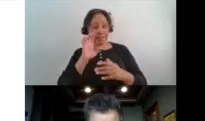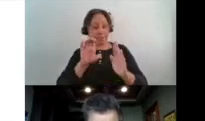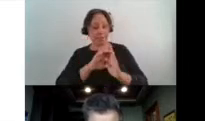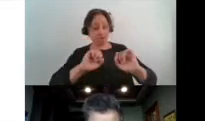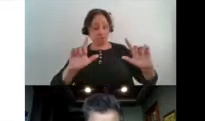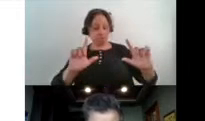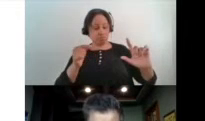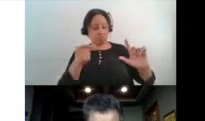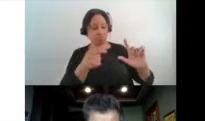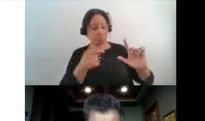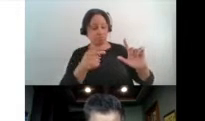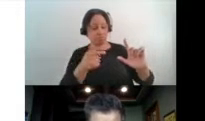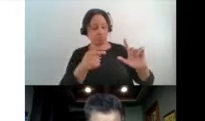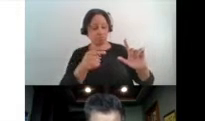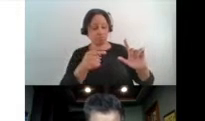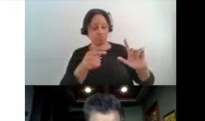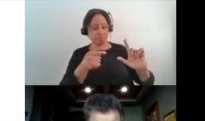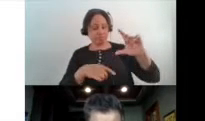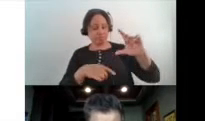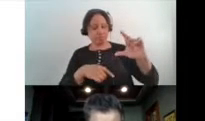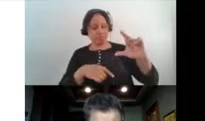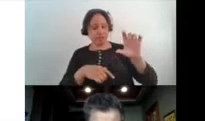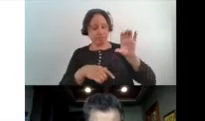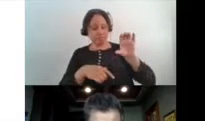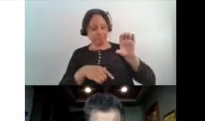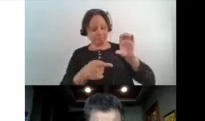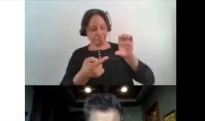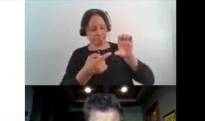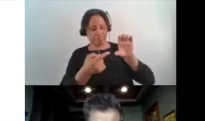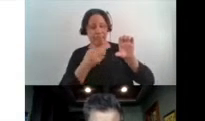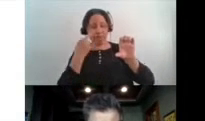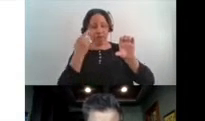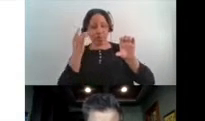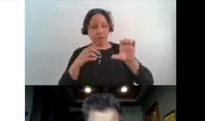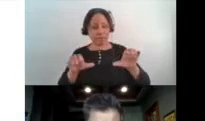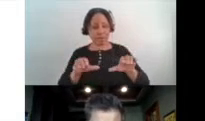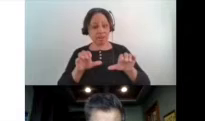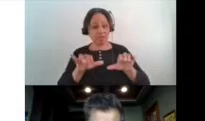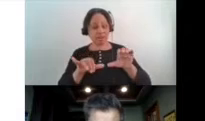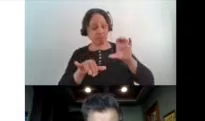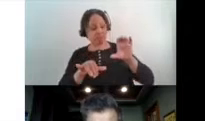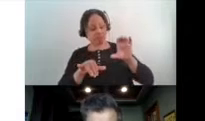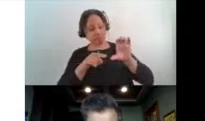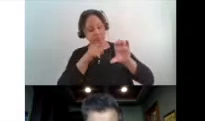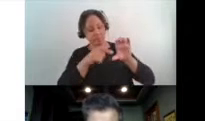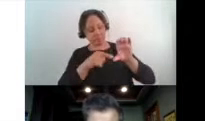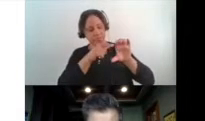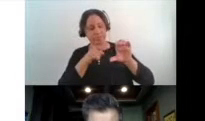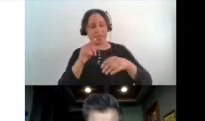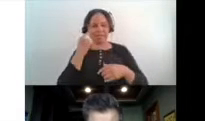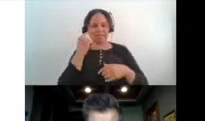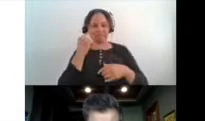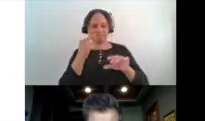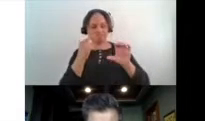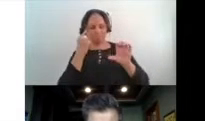of a vertical or horizontal, platform. And the reason why I did that is that we think of the kidneys like the washing machine